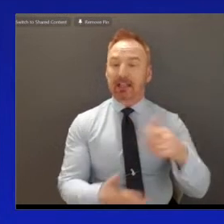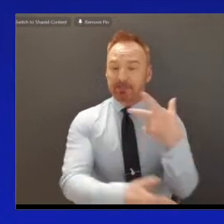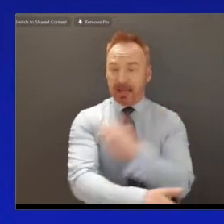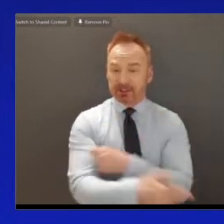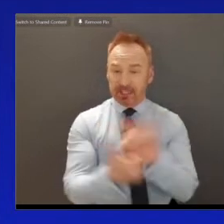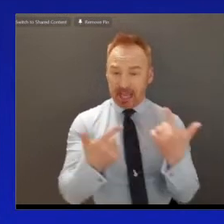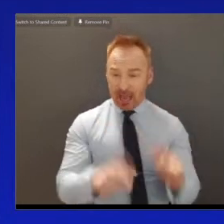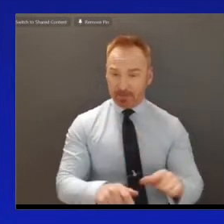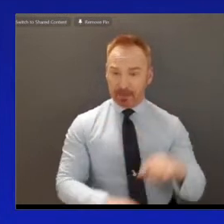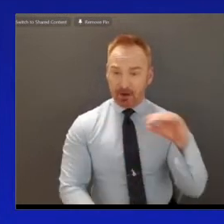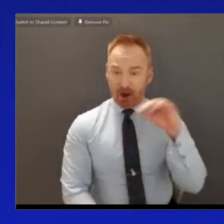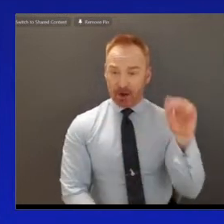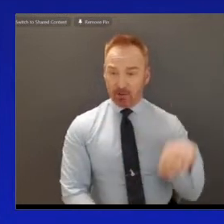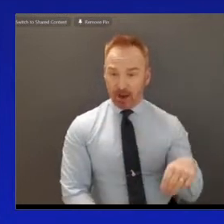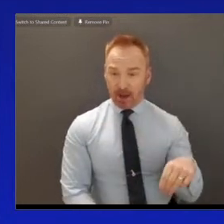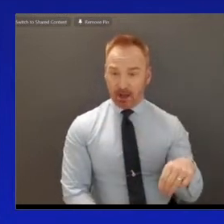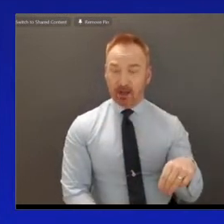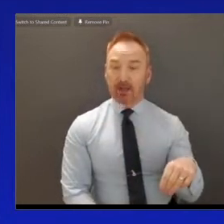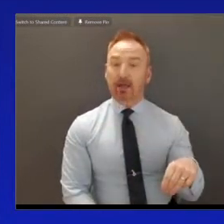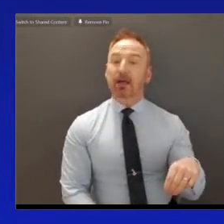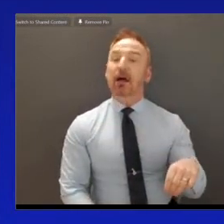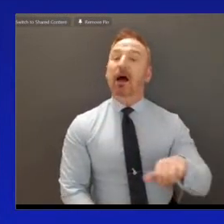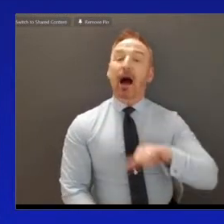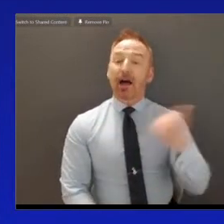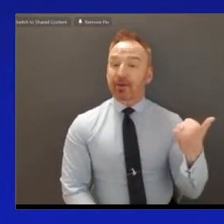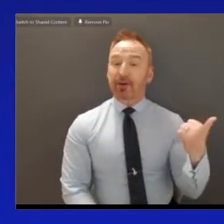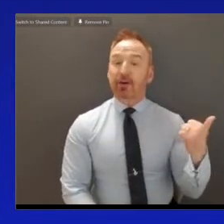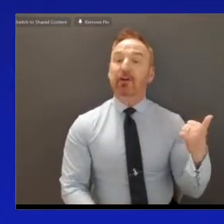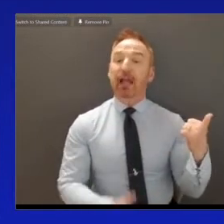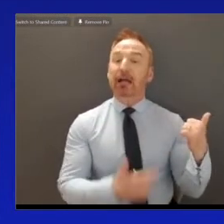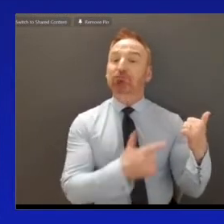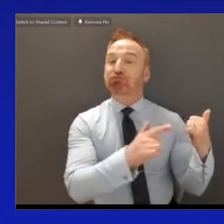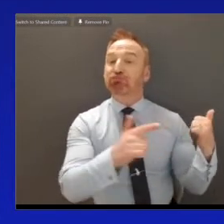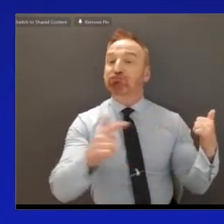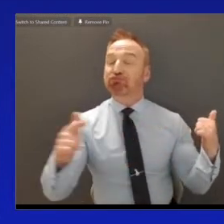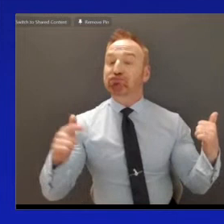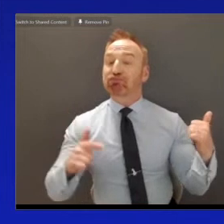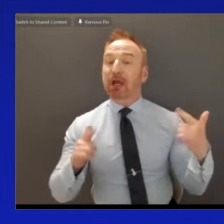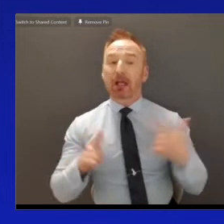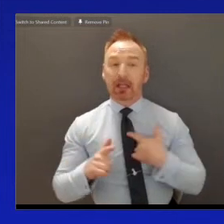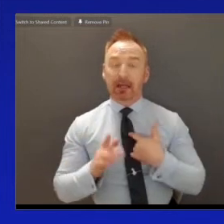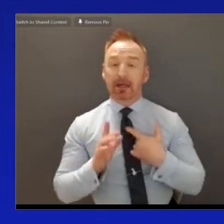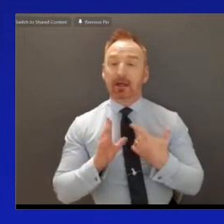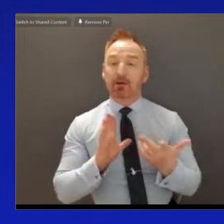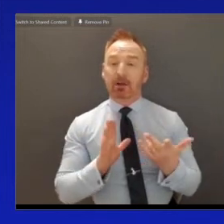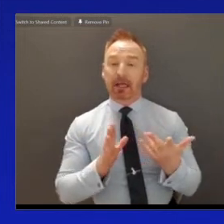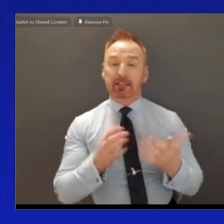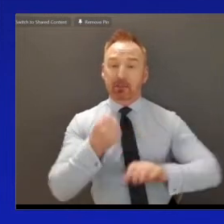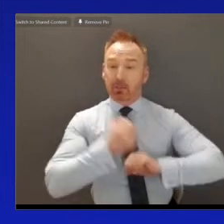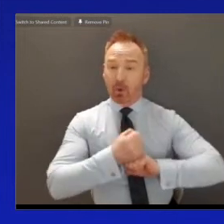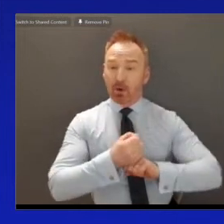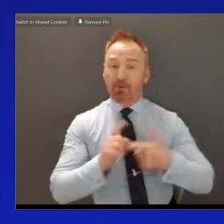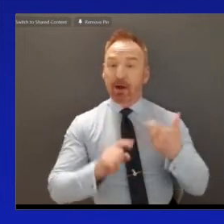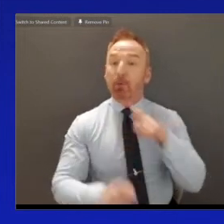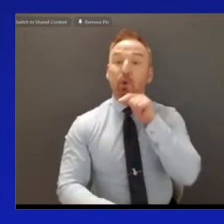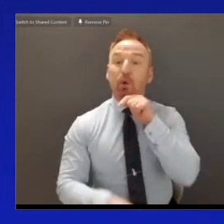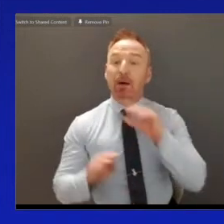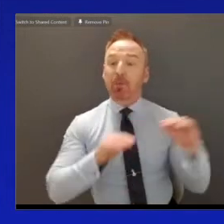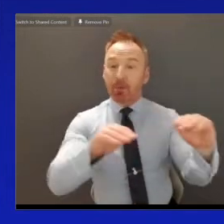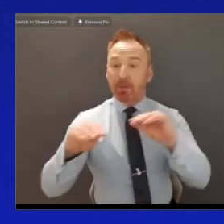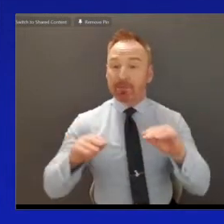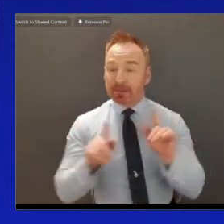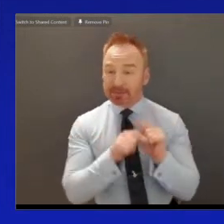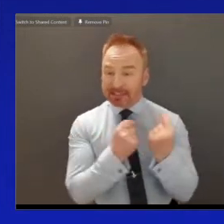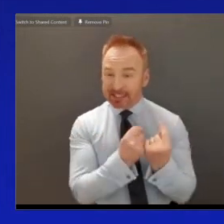The rest of these homes will follow, many with the support of the city's mobile vaccination teams. We will then move on to first doses